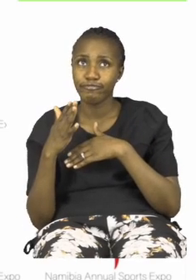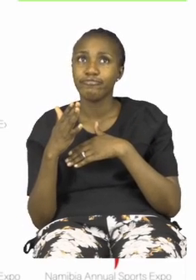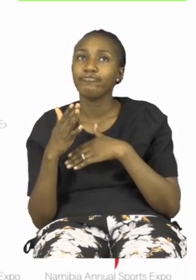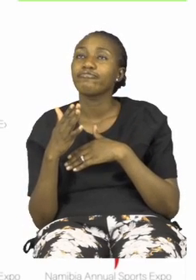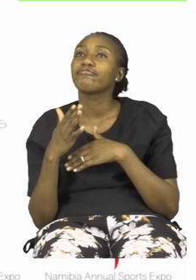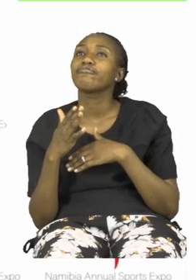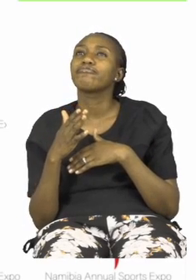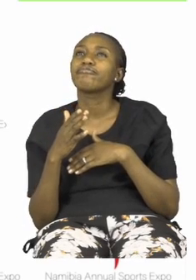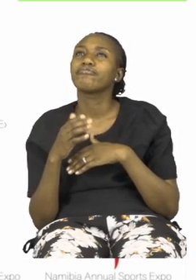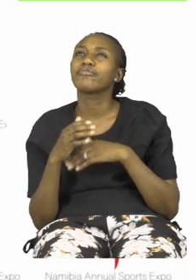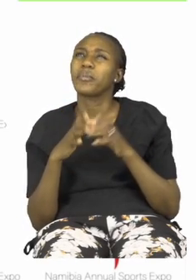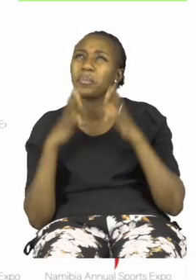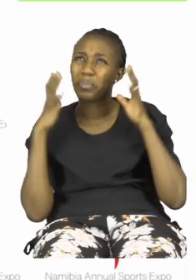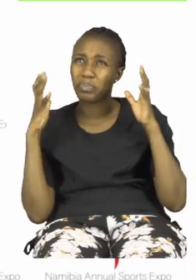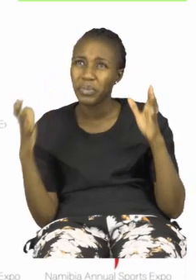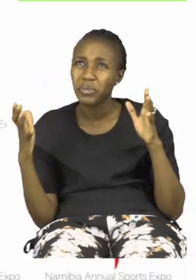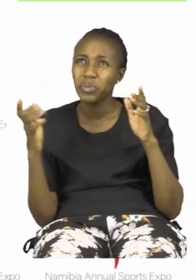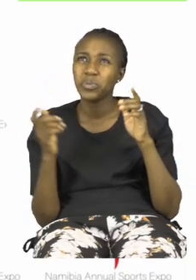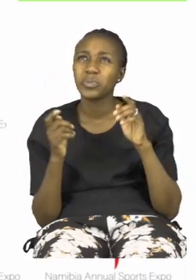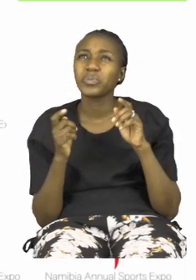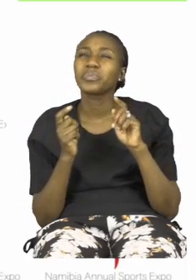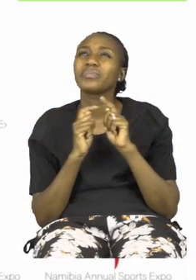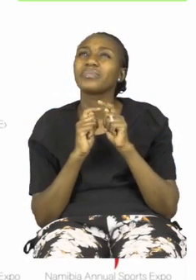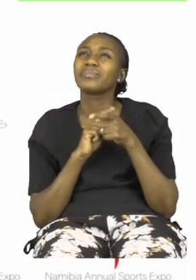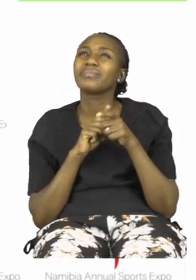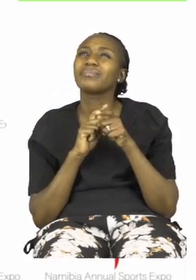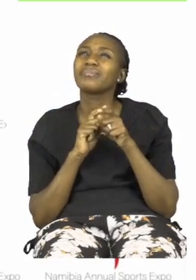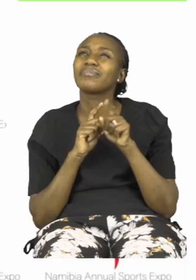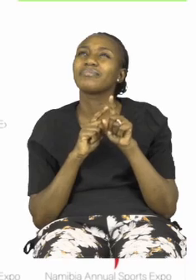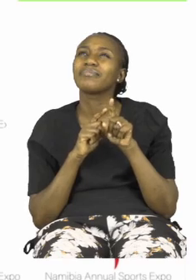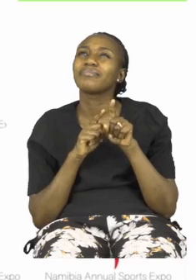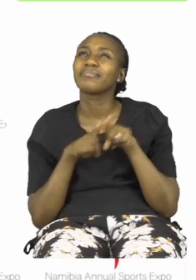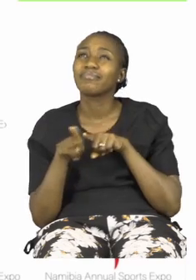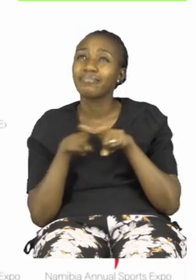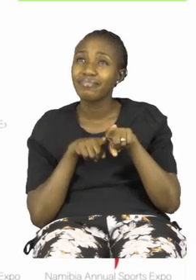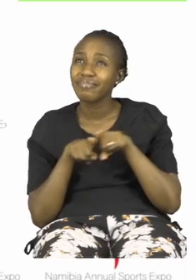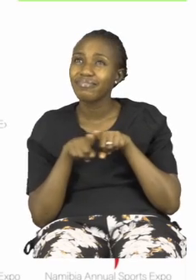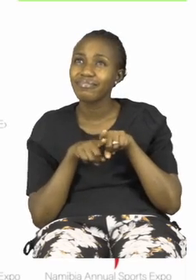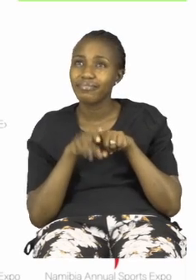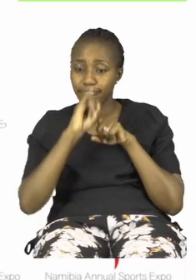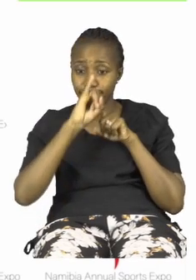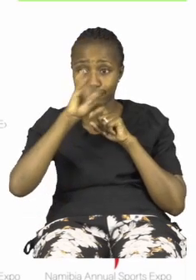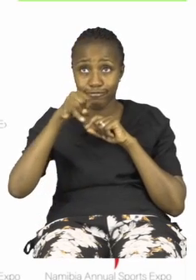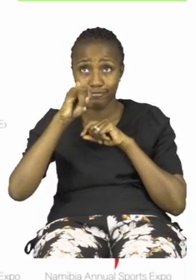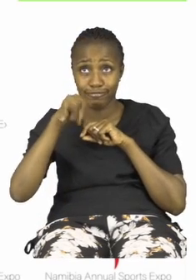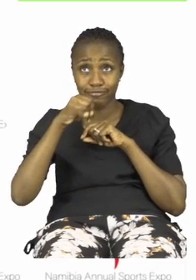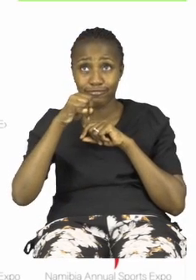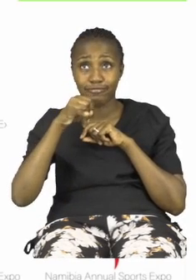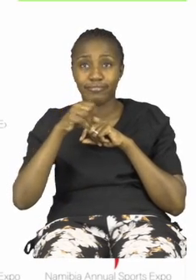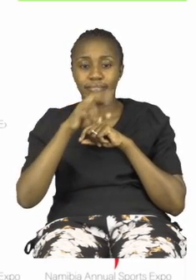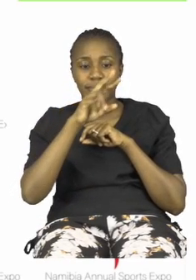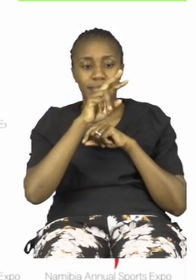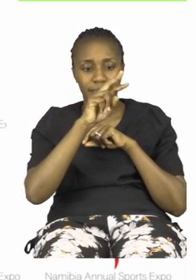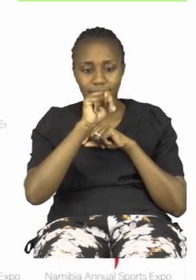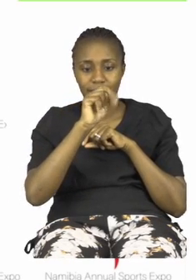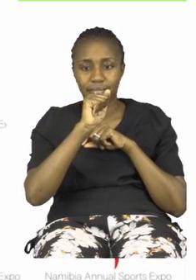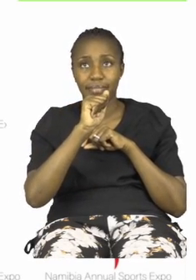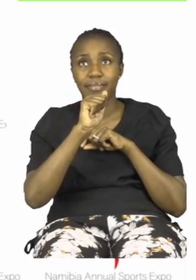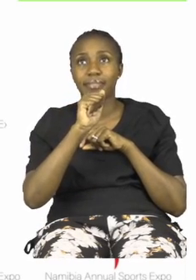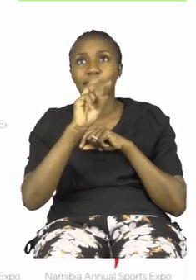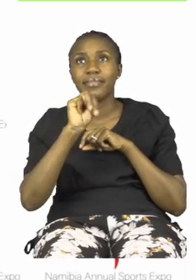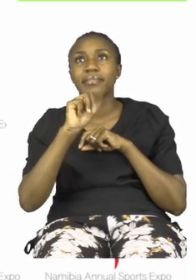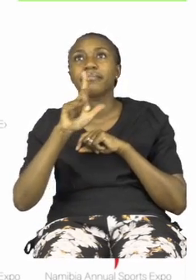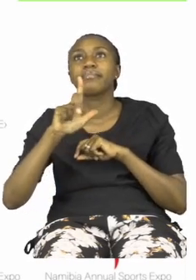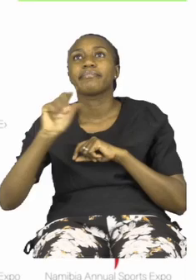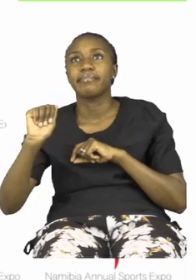tournament that we have that is coming up is as I mentioned earlier, in January, which is NAMLAN. Yeah. So as